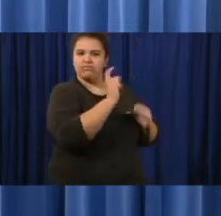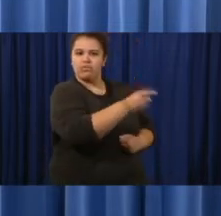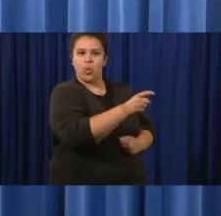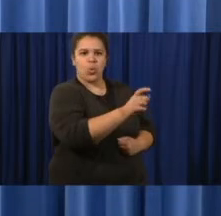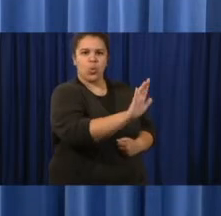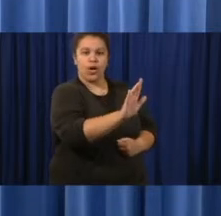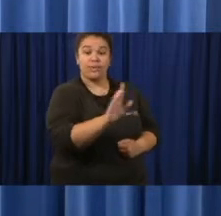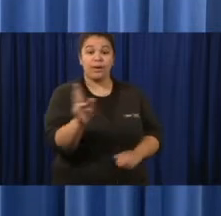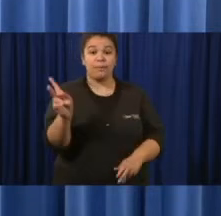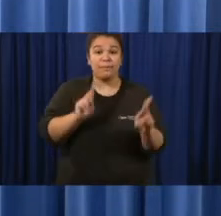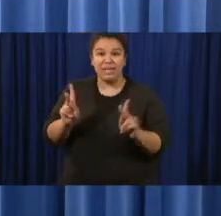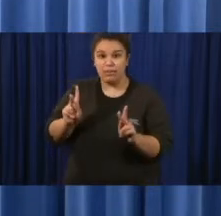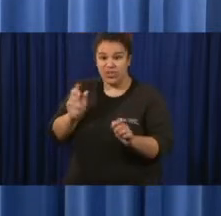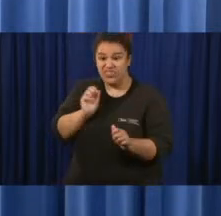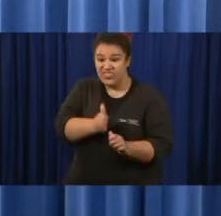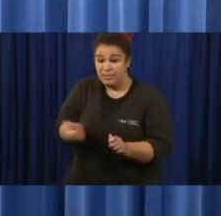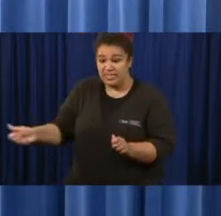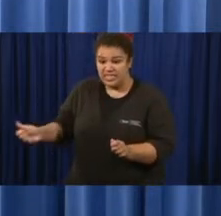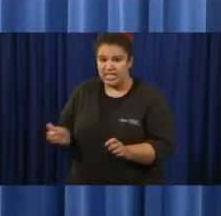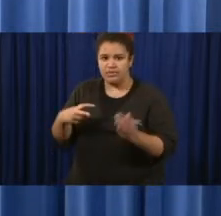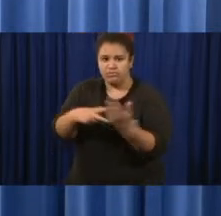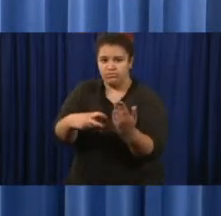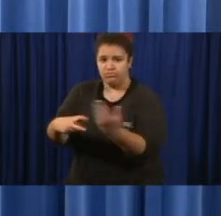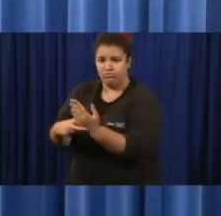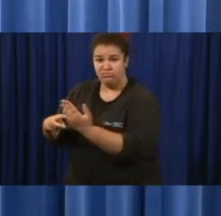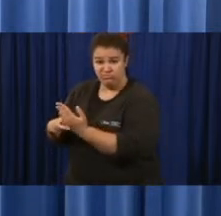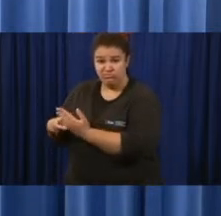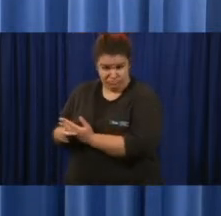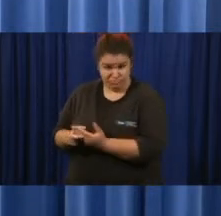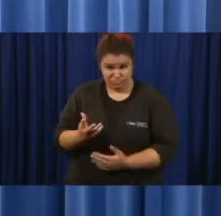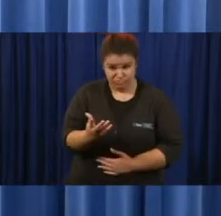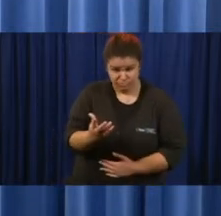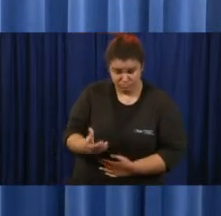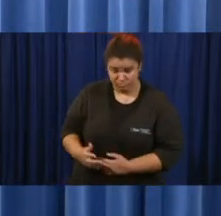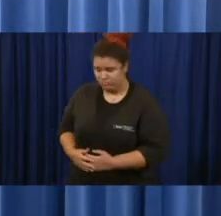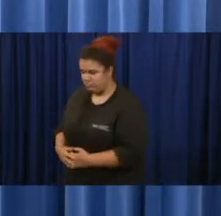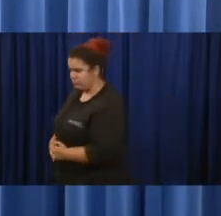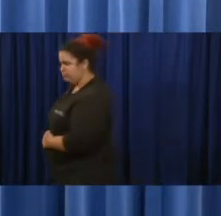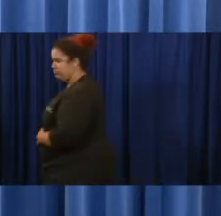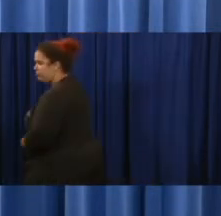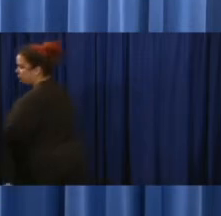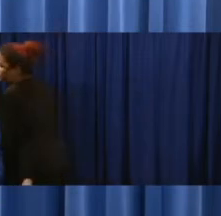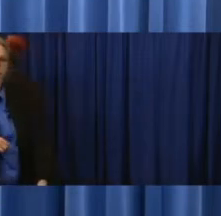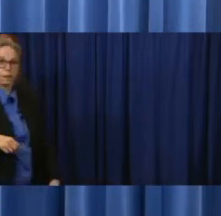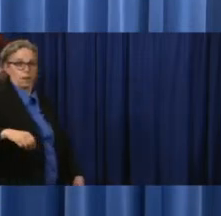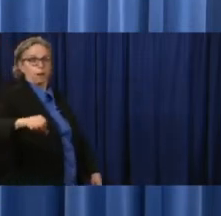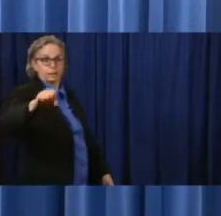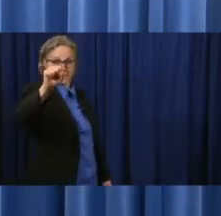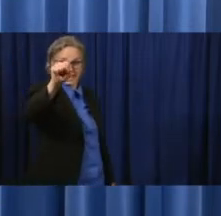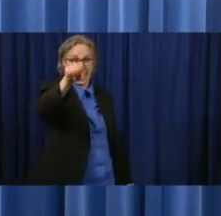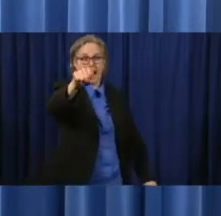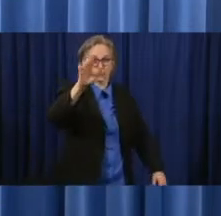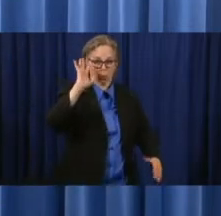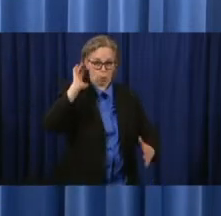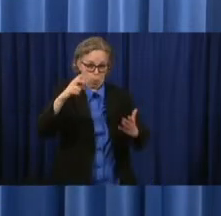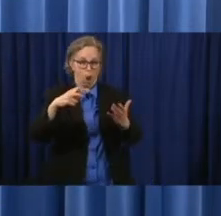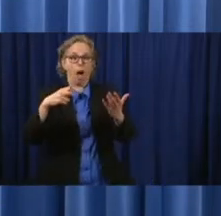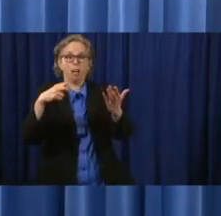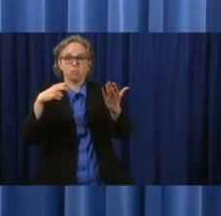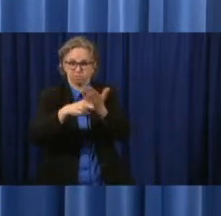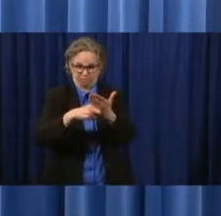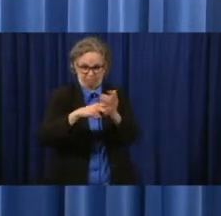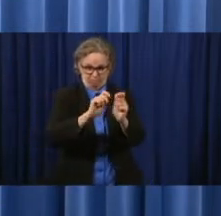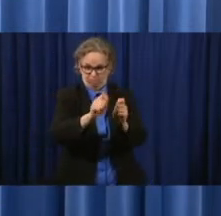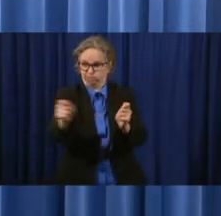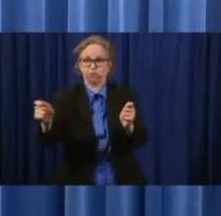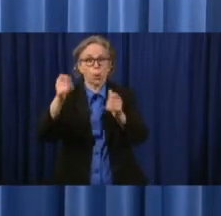Individuals can be cited. Absolutely, individuals can be cited. We would not rule that out at all. Look, Jim, I